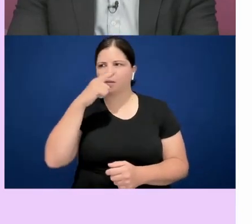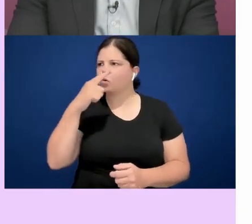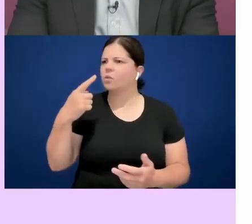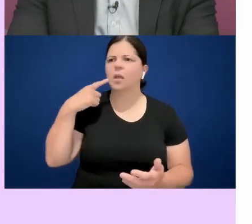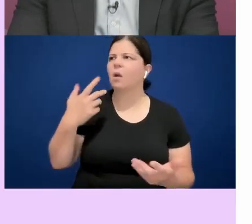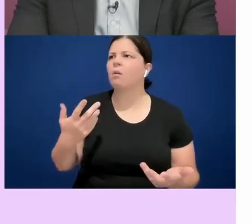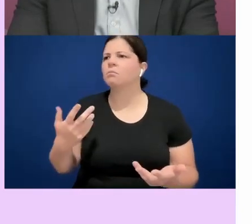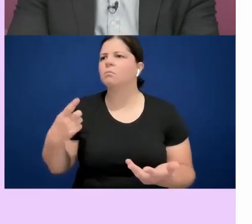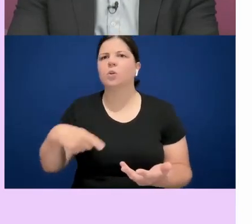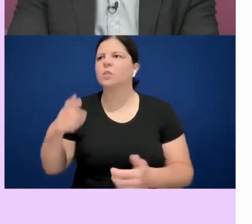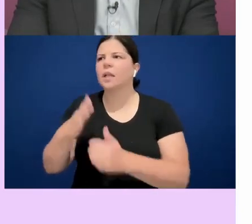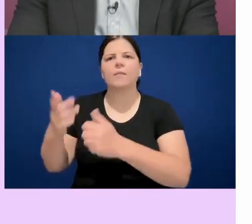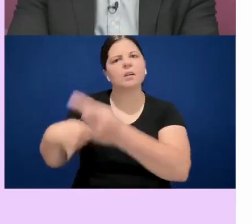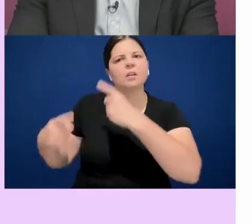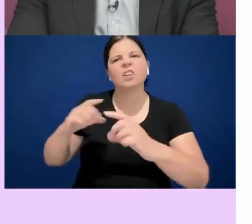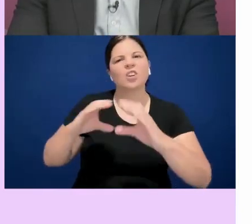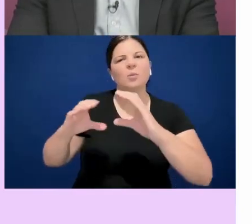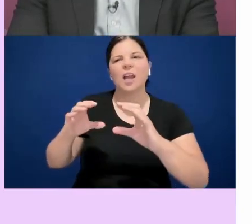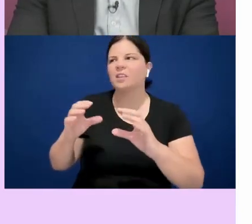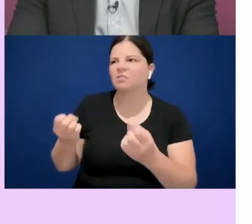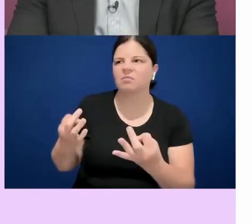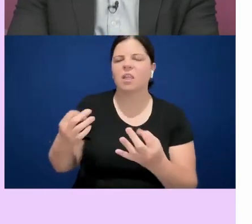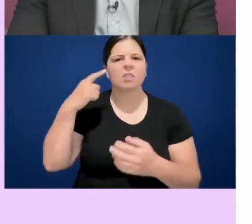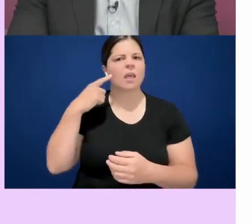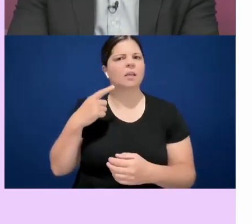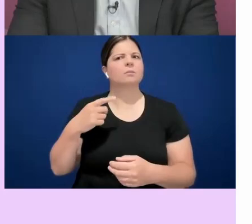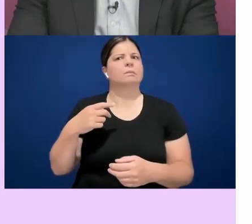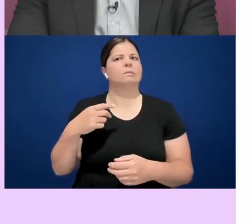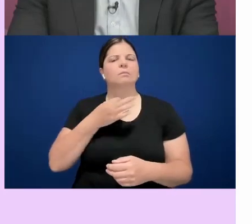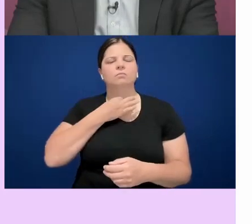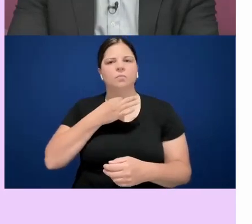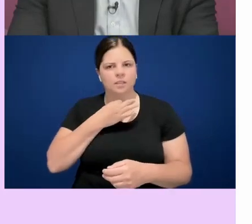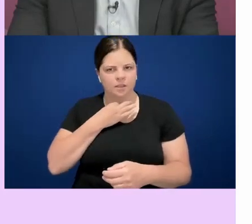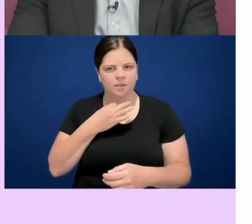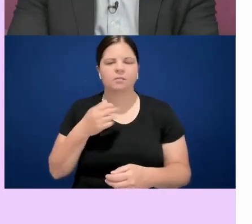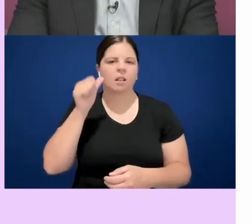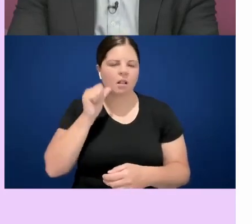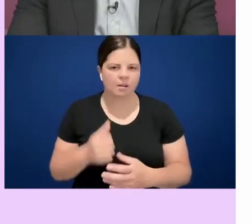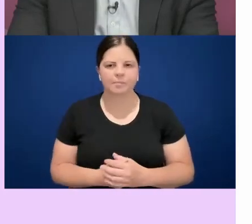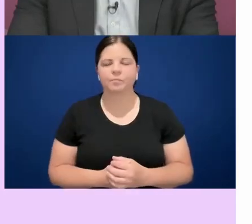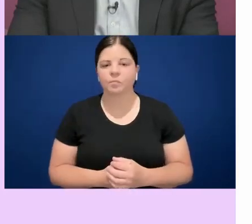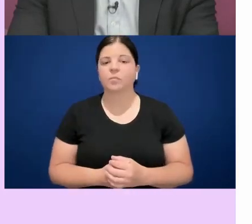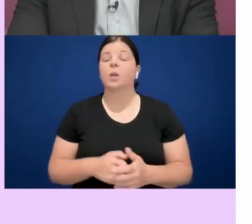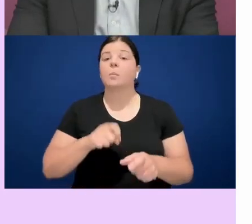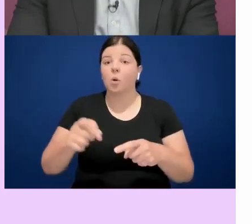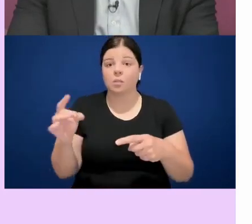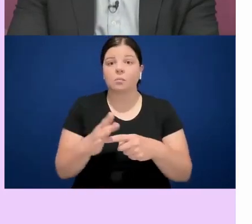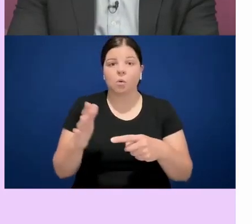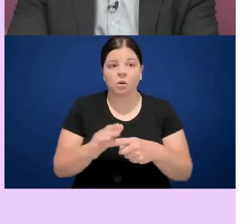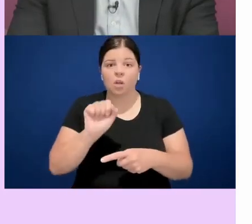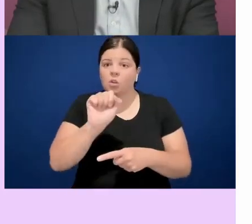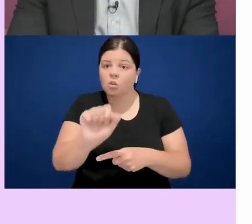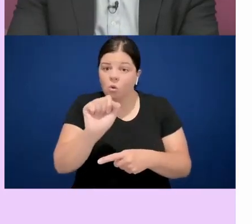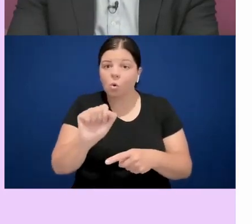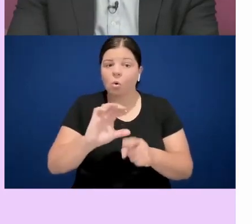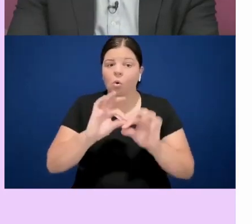And finally, and perhaps most importantly, really work on the management and leadership culture for your organisation. As we